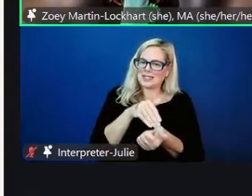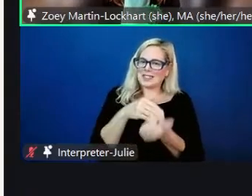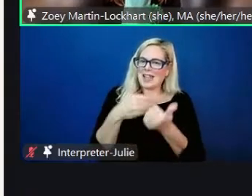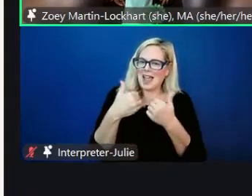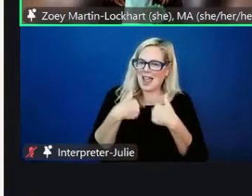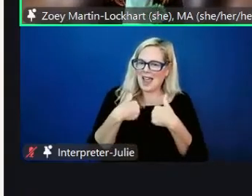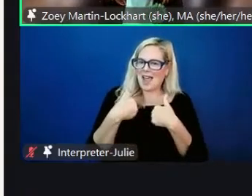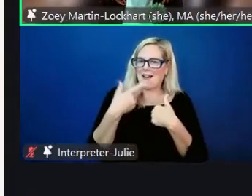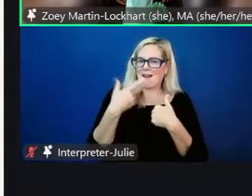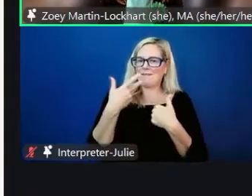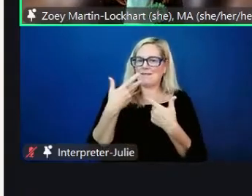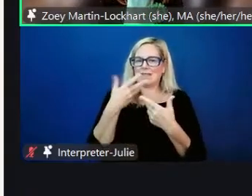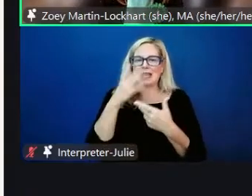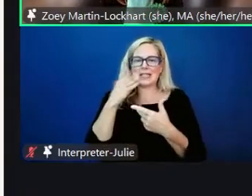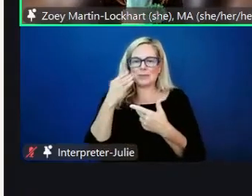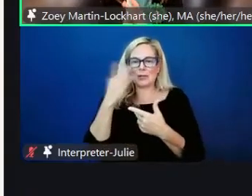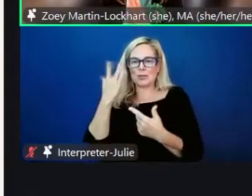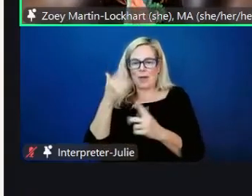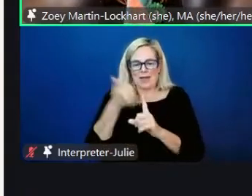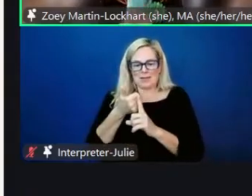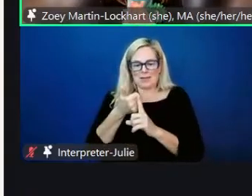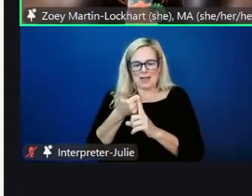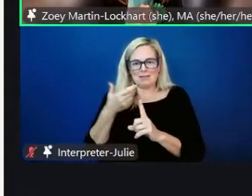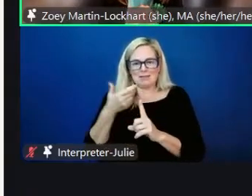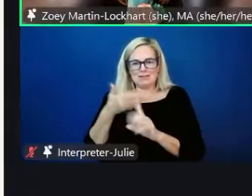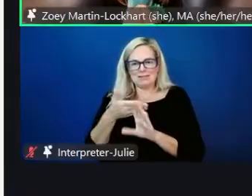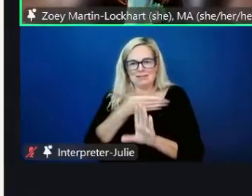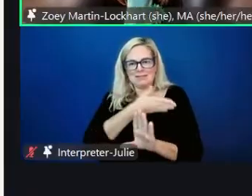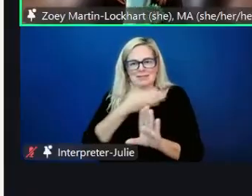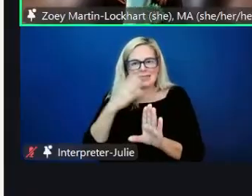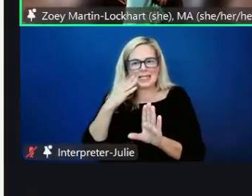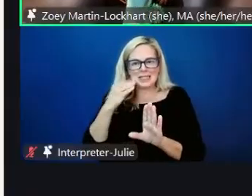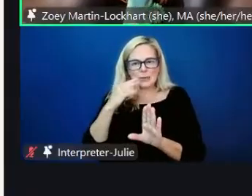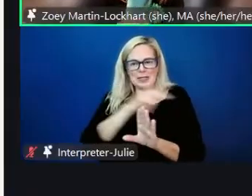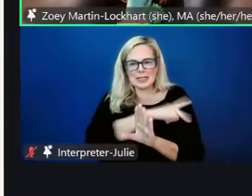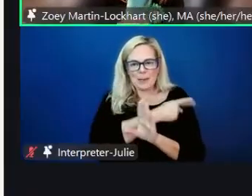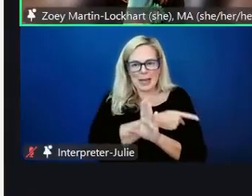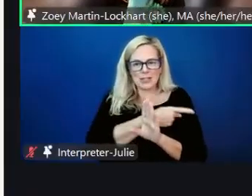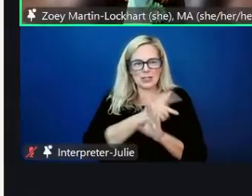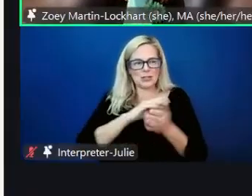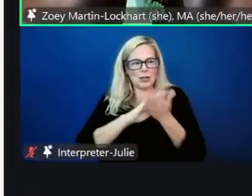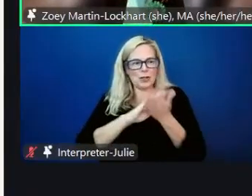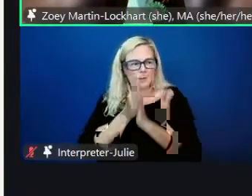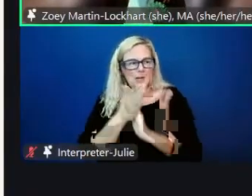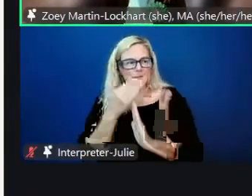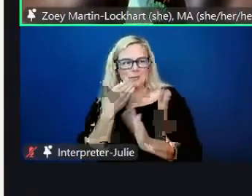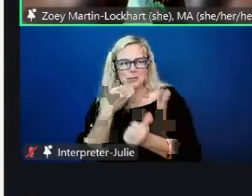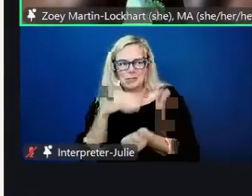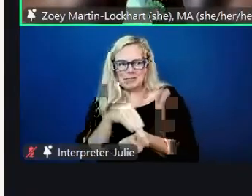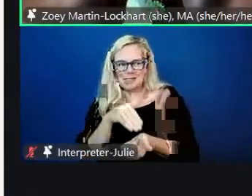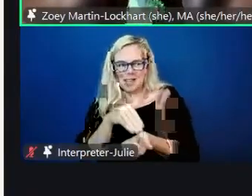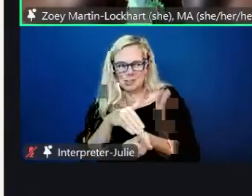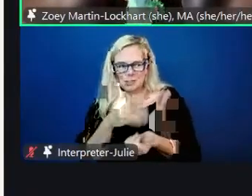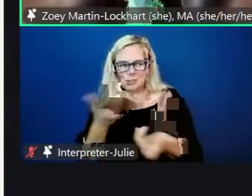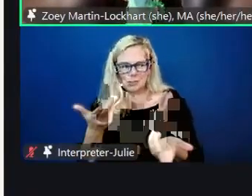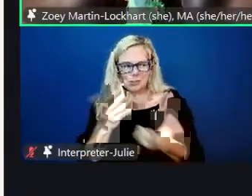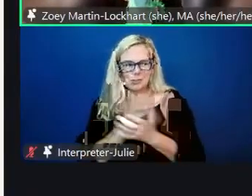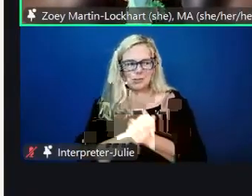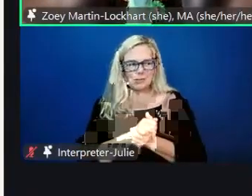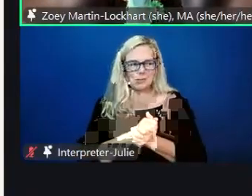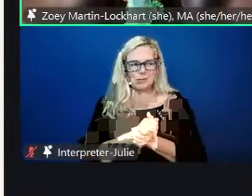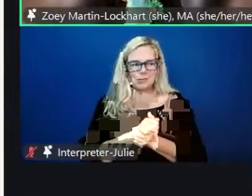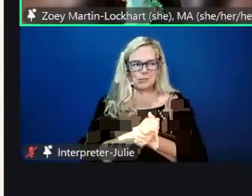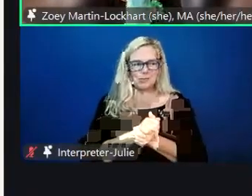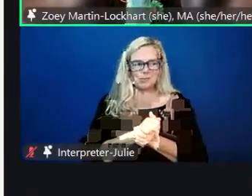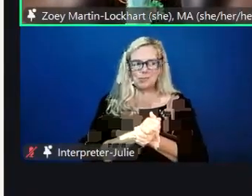patienthood. A lineage of really great scholars and advocates have documented the unique aptitudes of